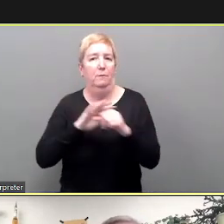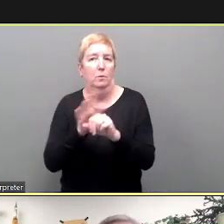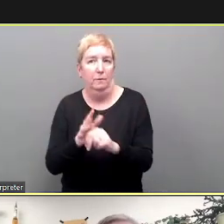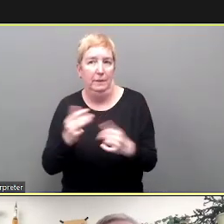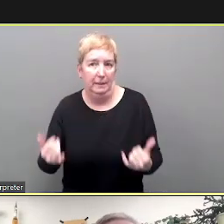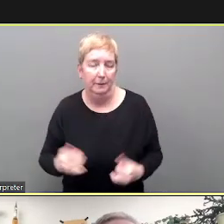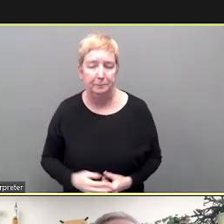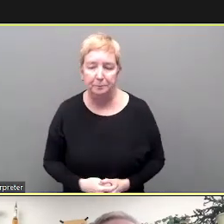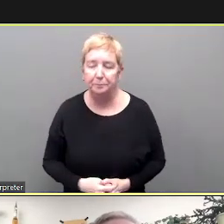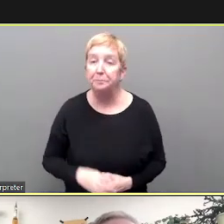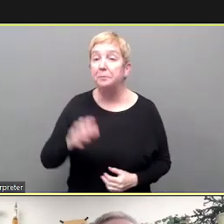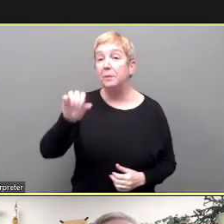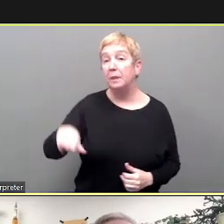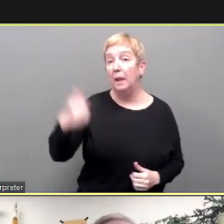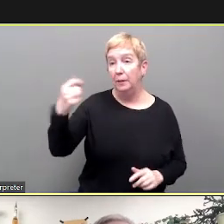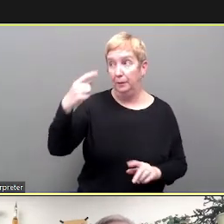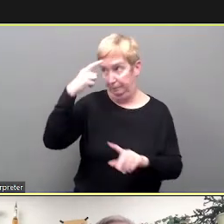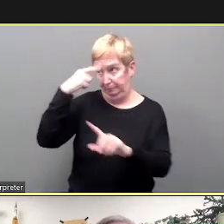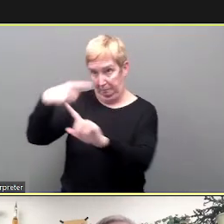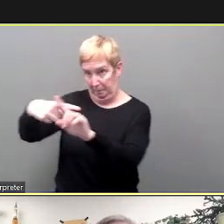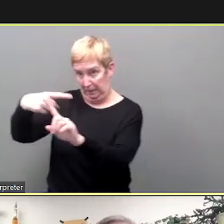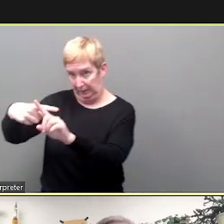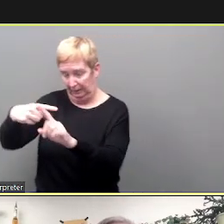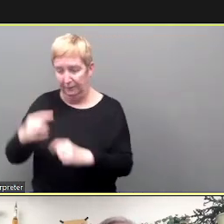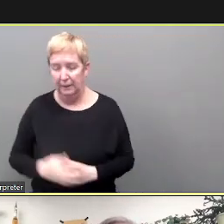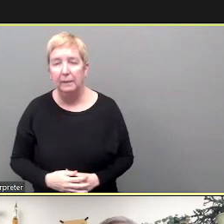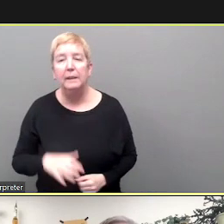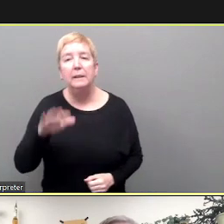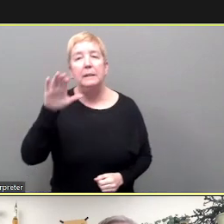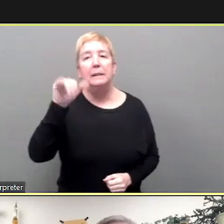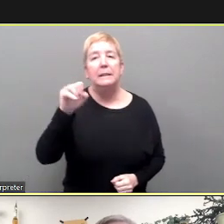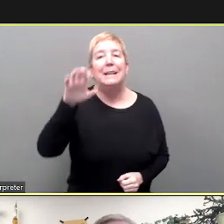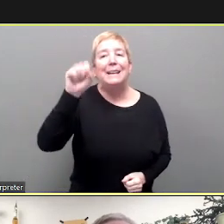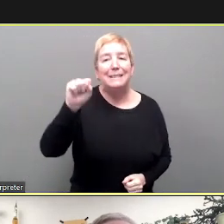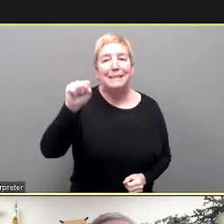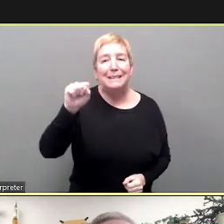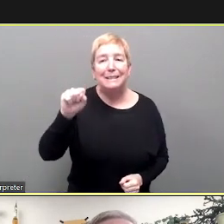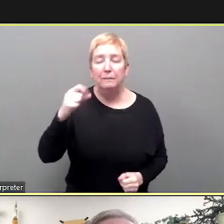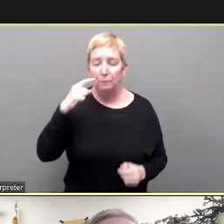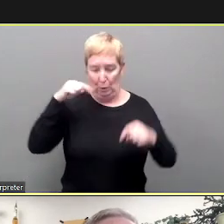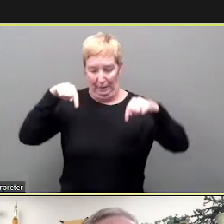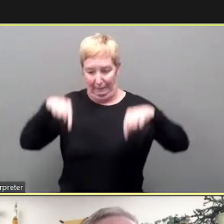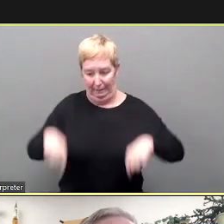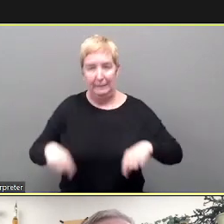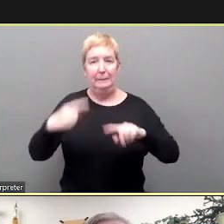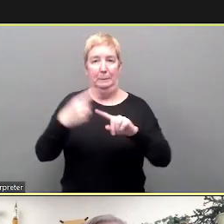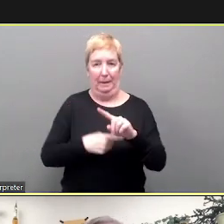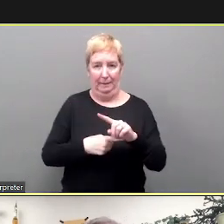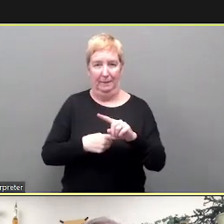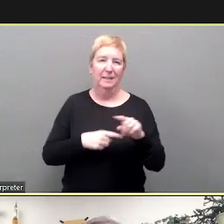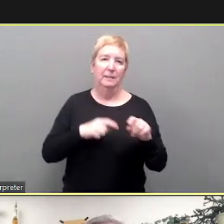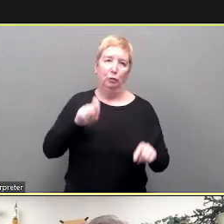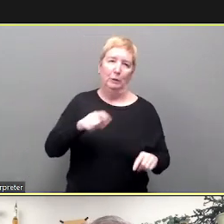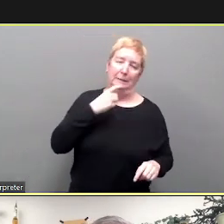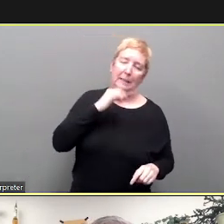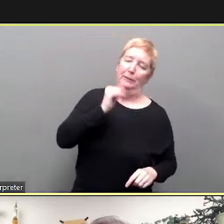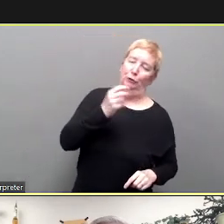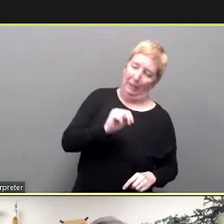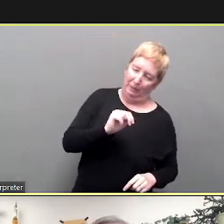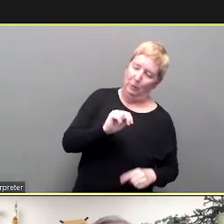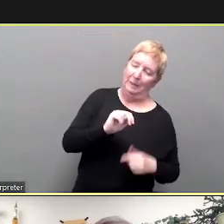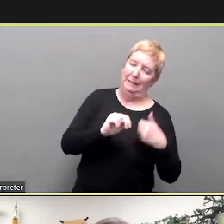that case counts just for this month, it should say January 10th,